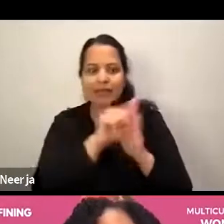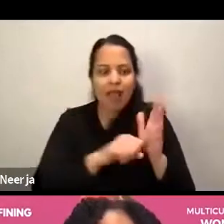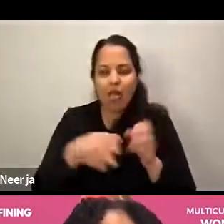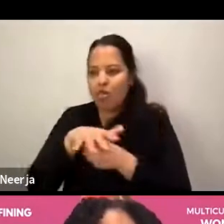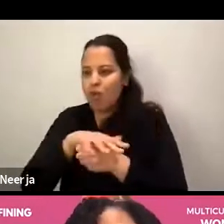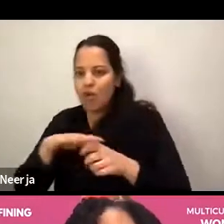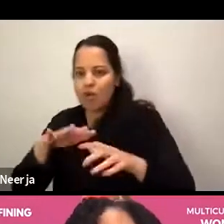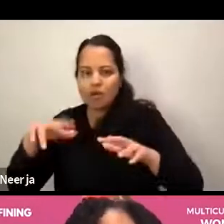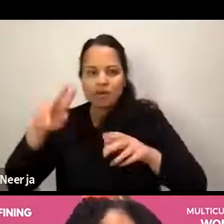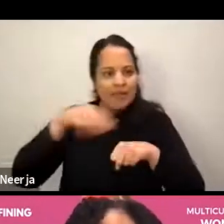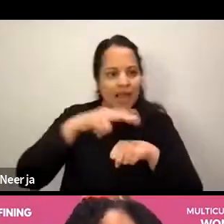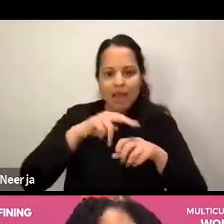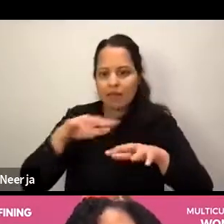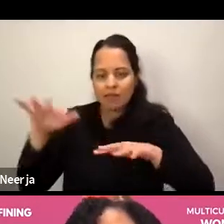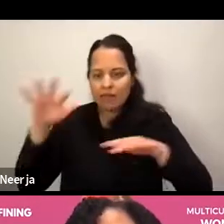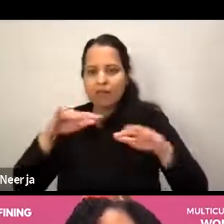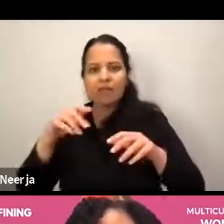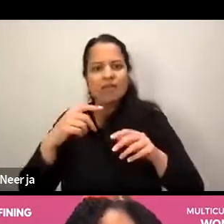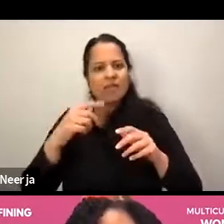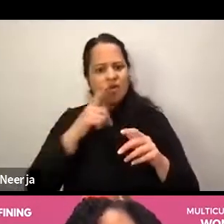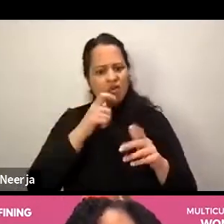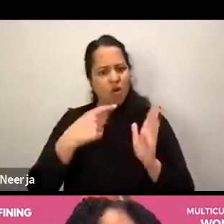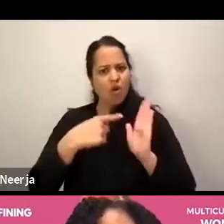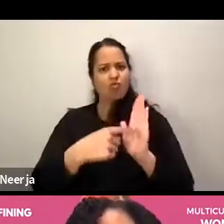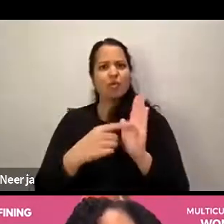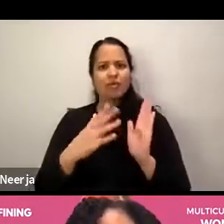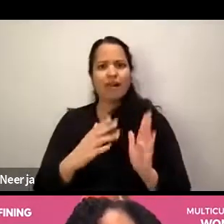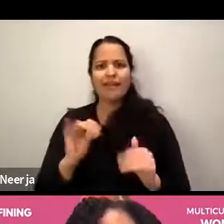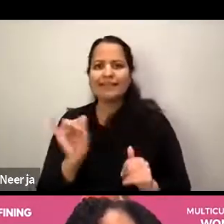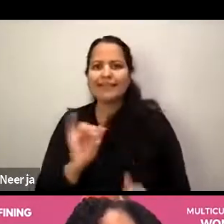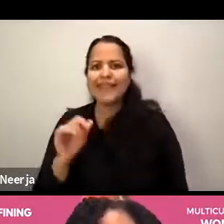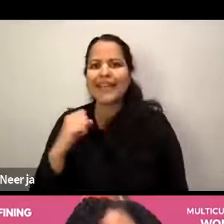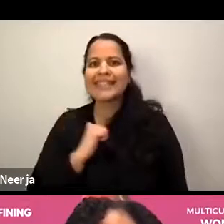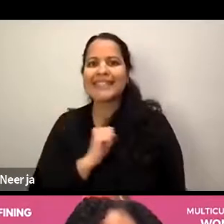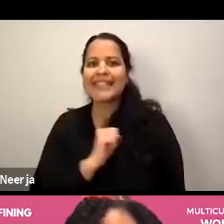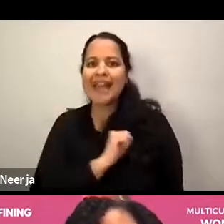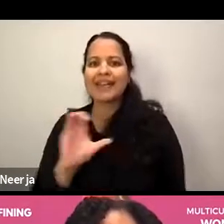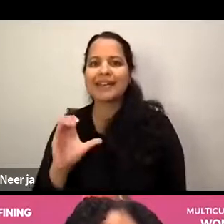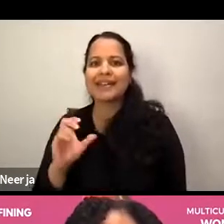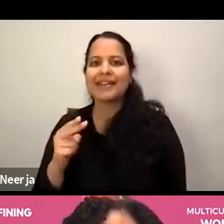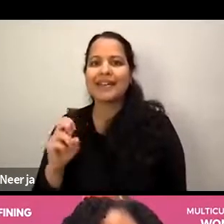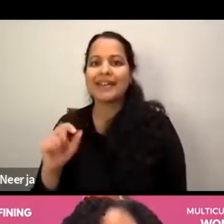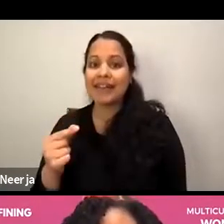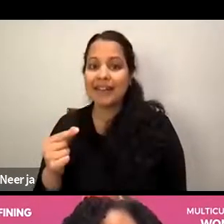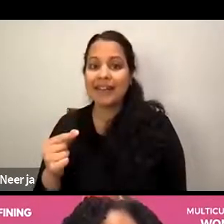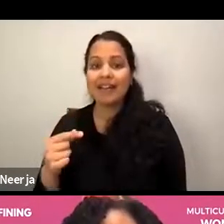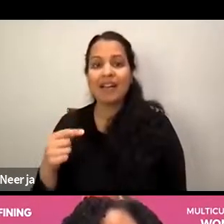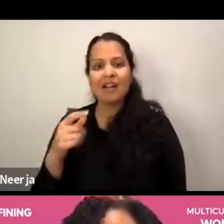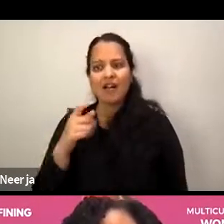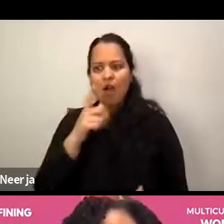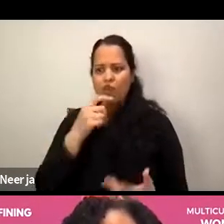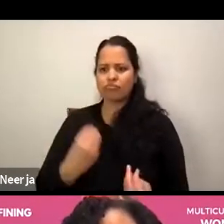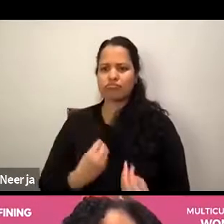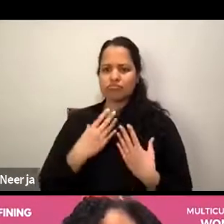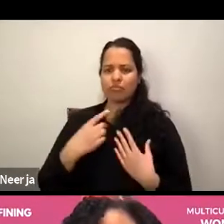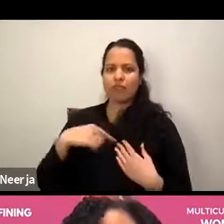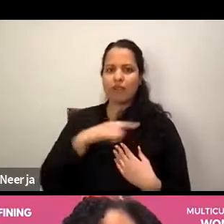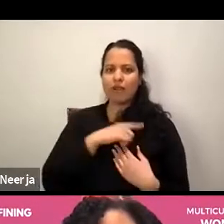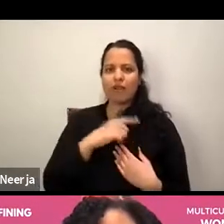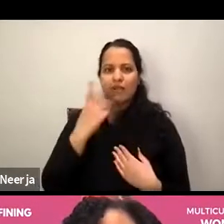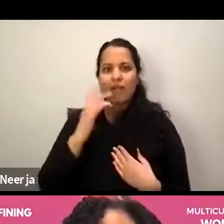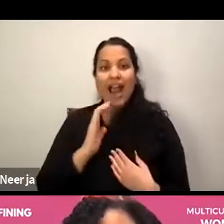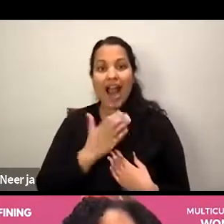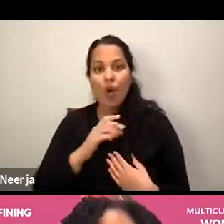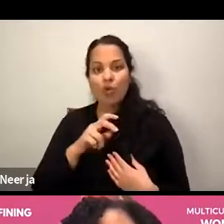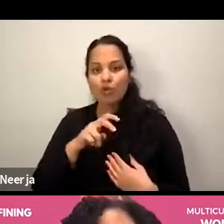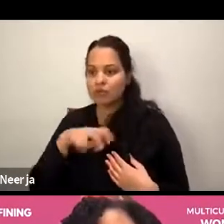are speaking our truths and our journeys, and who are uplifting everything that we go through, because our journeys are so very unique.